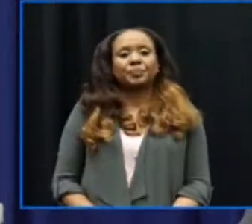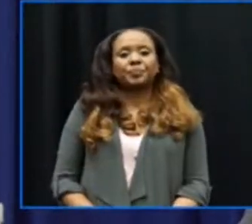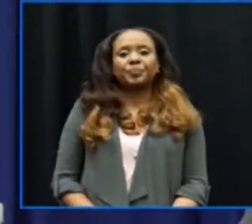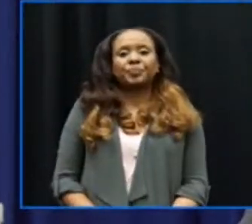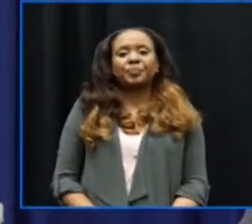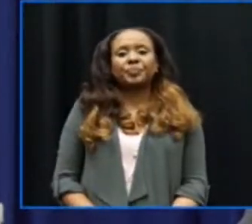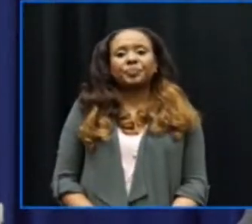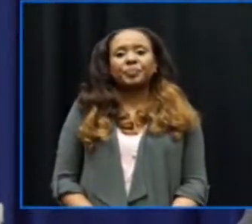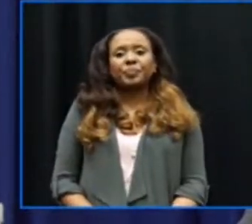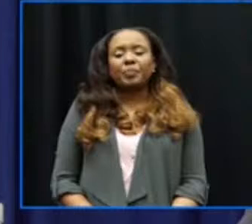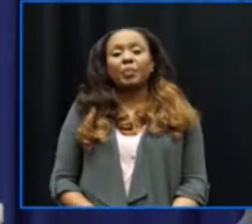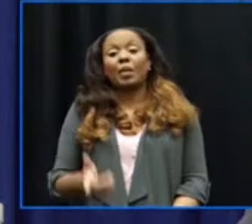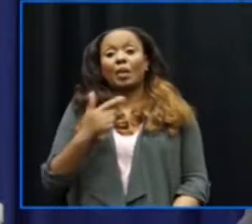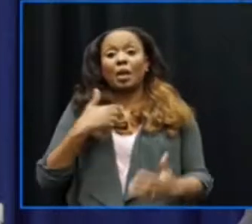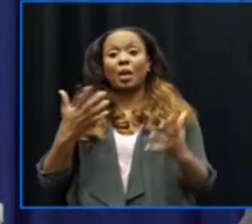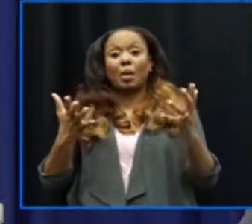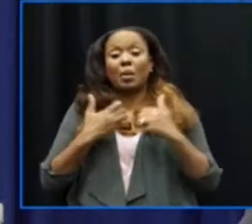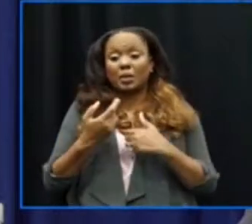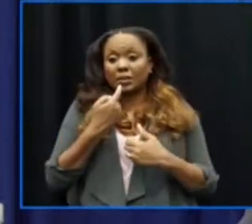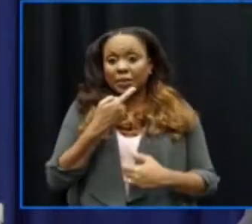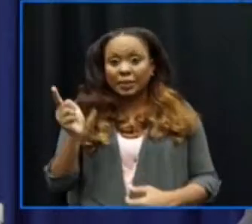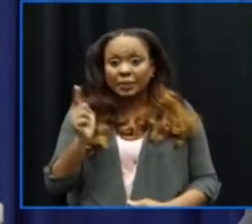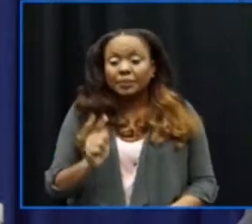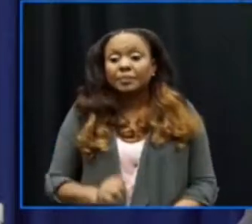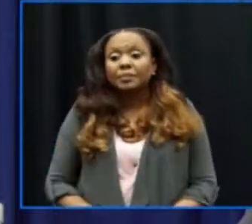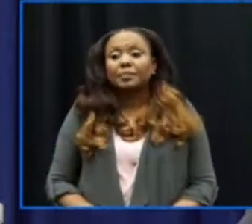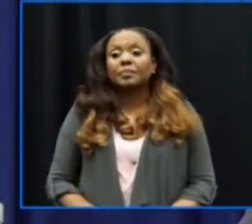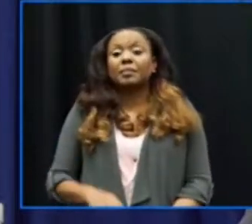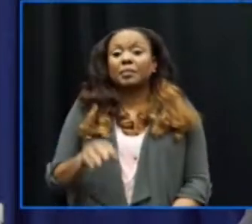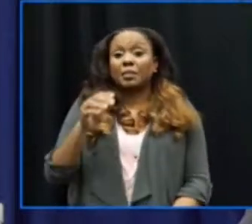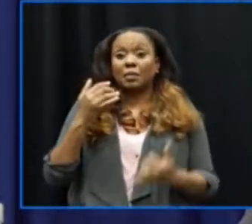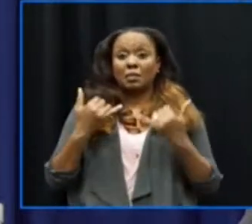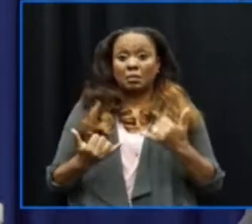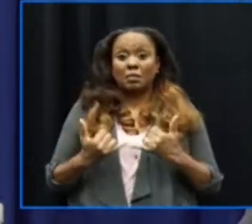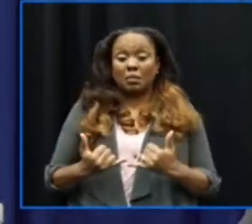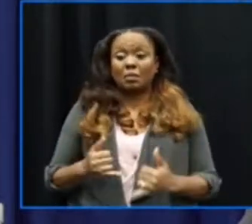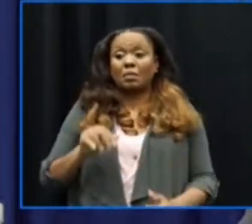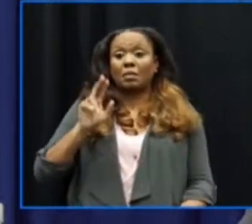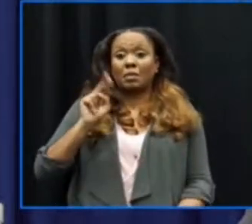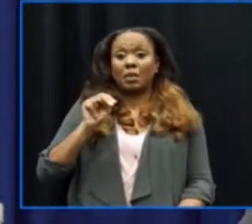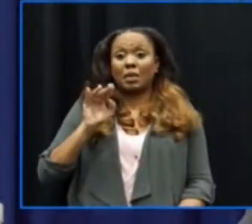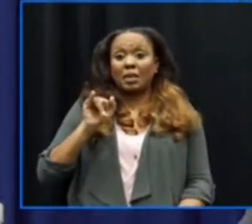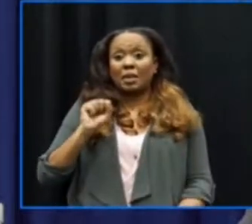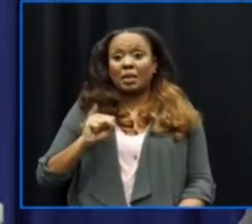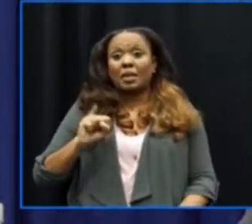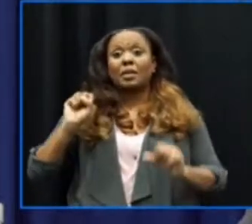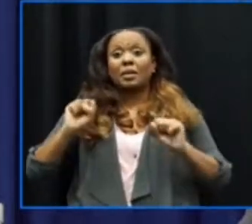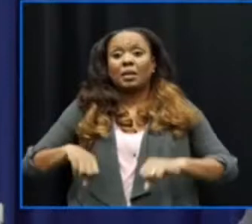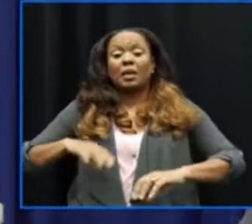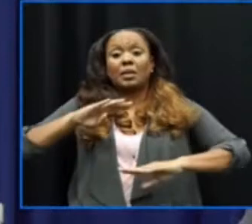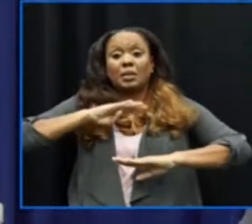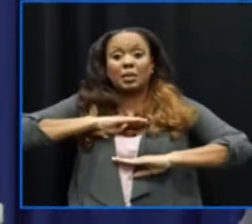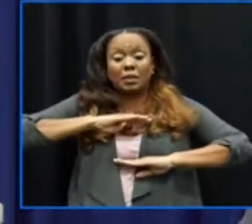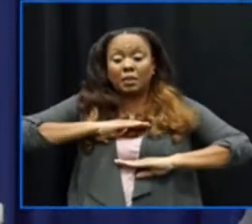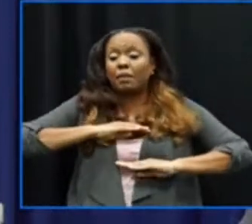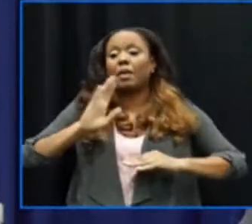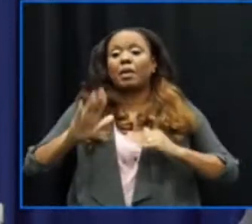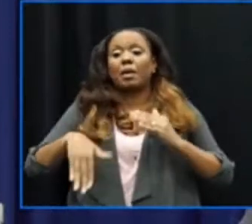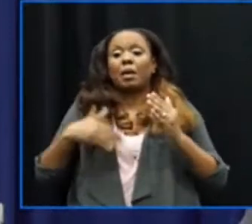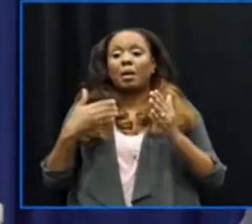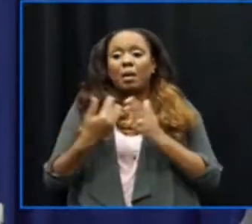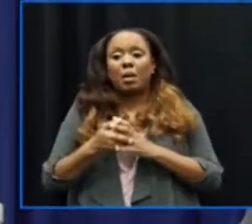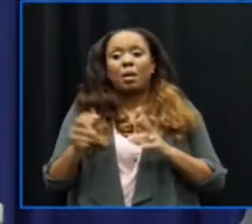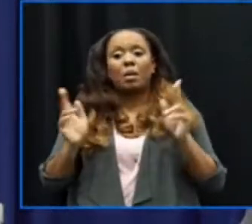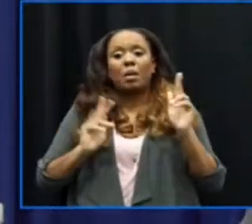to reinforce that the National Insurance Scheme is in a position to satisfy all claims that are made legitimately on it